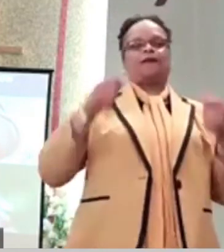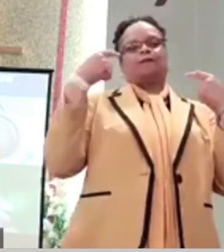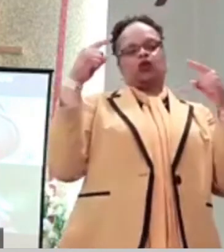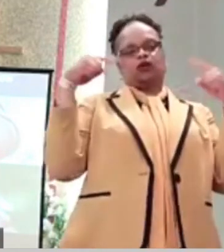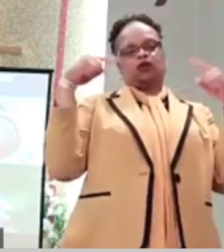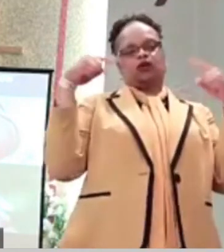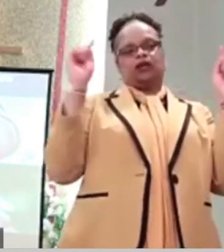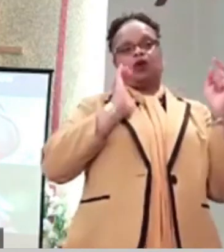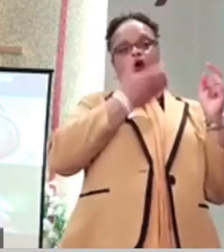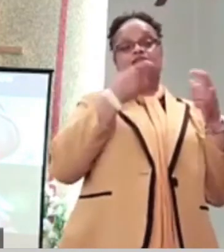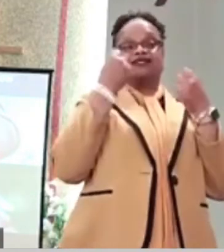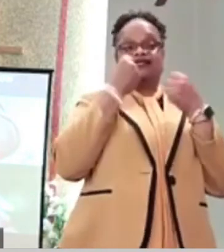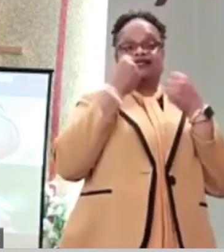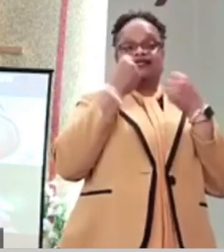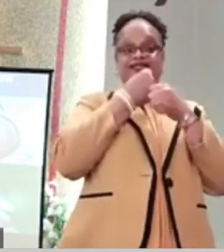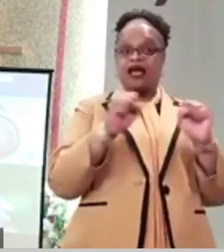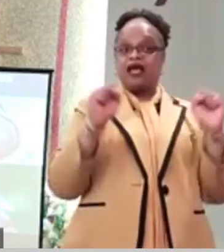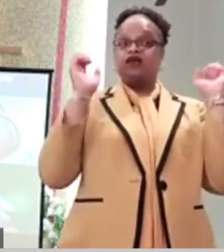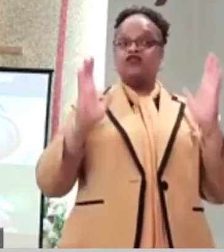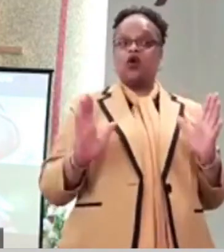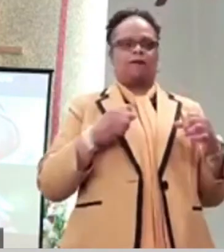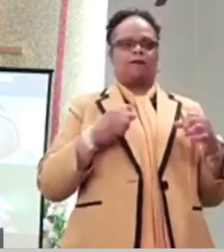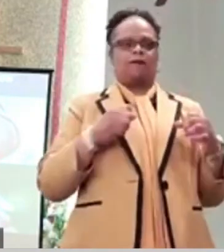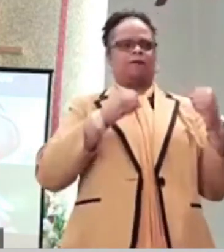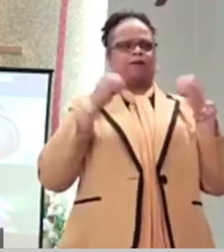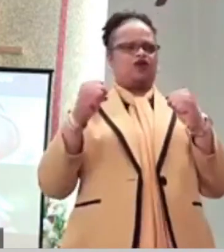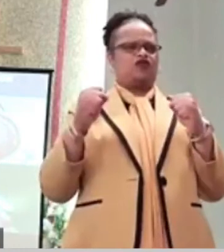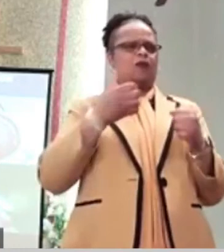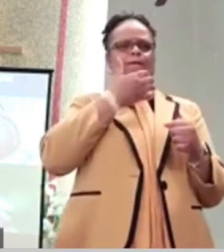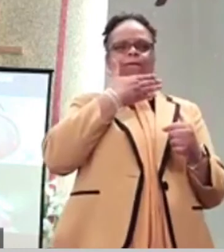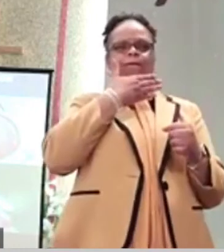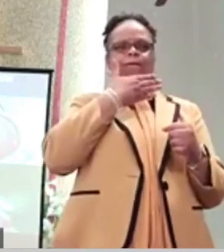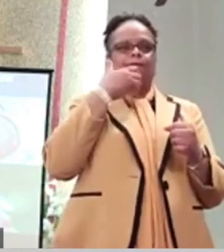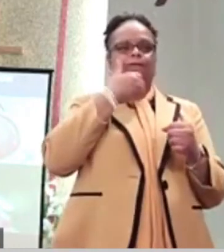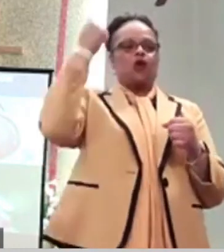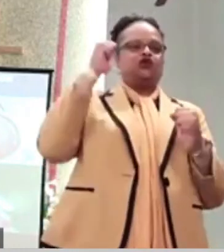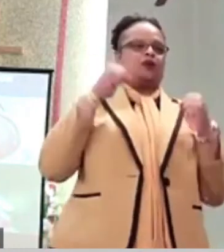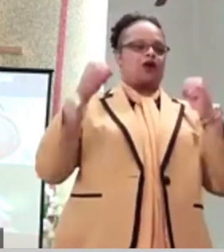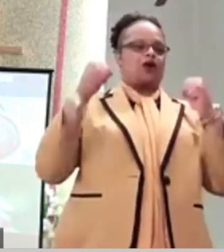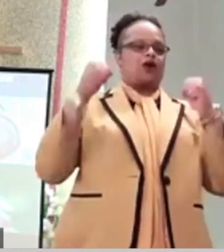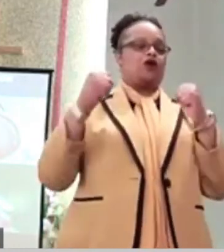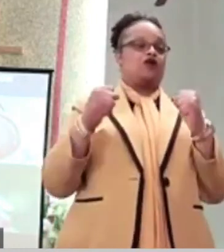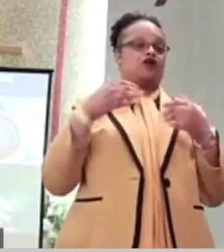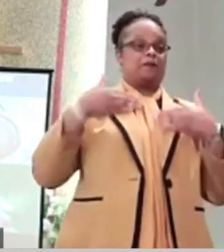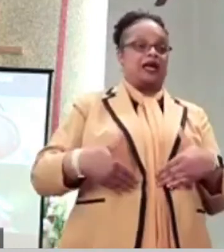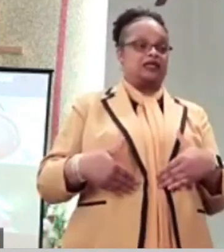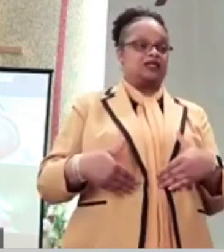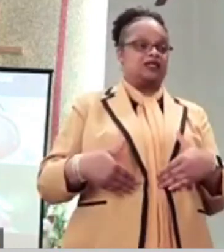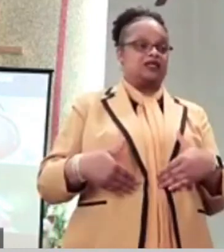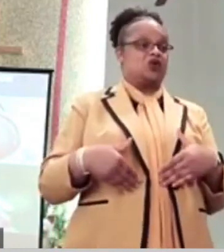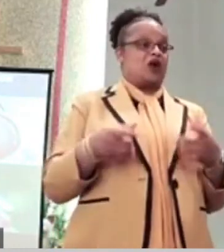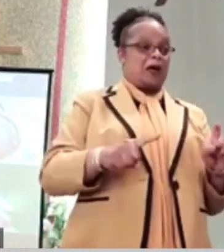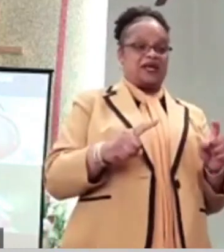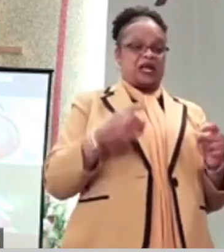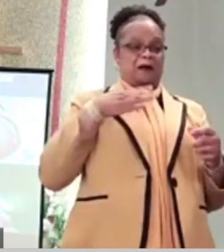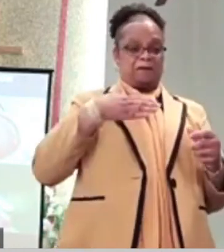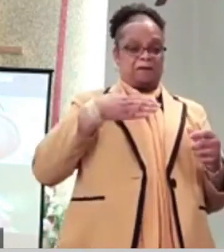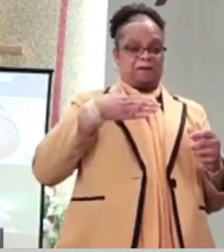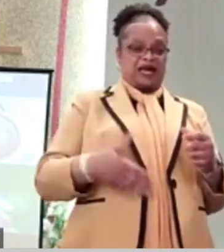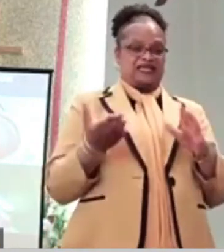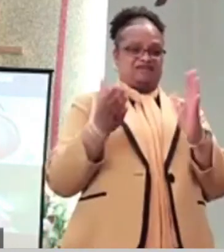that our Savior has the most powerful body, because as we just sang, after his body was brutally murdered on a cross, it